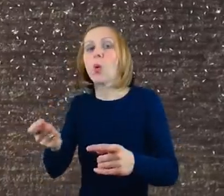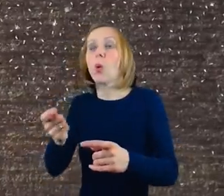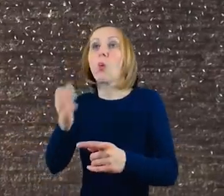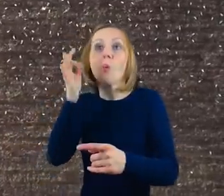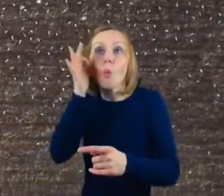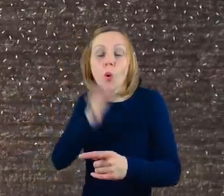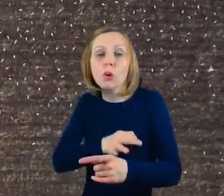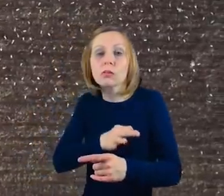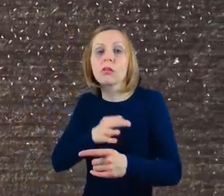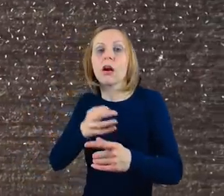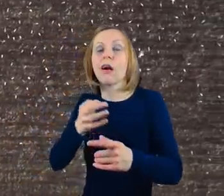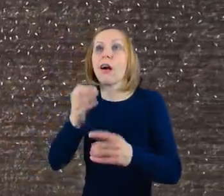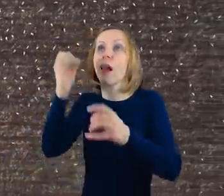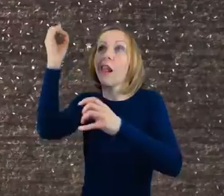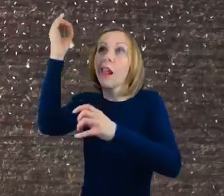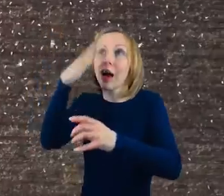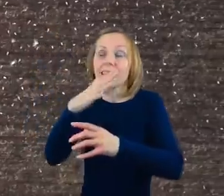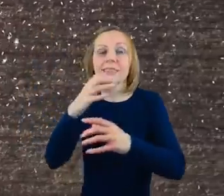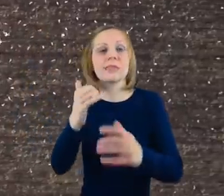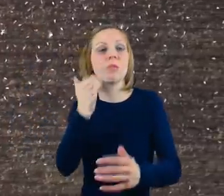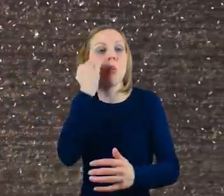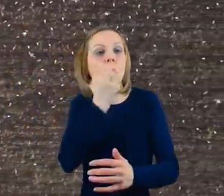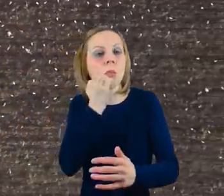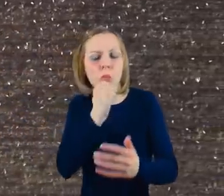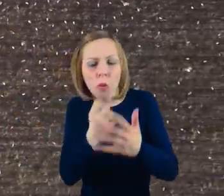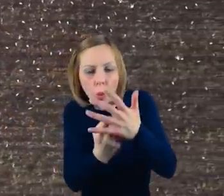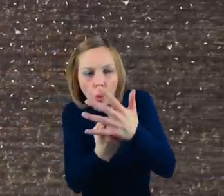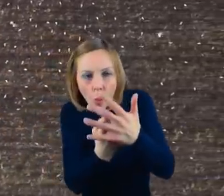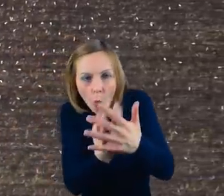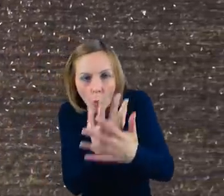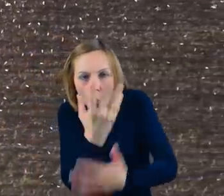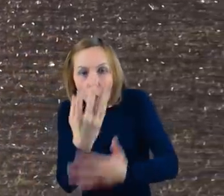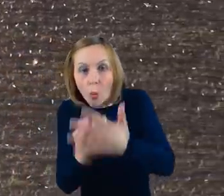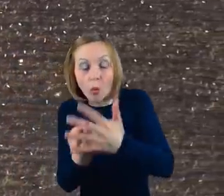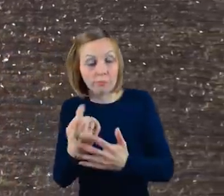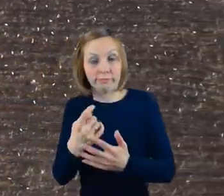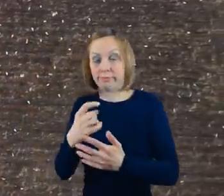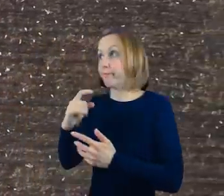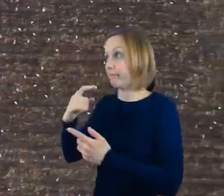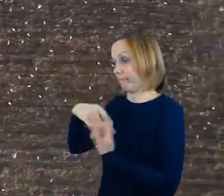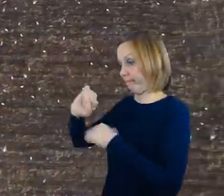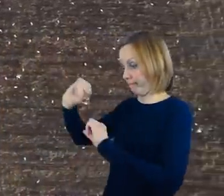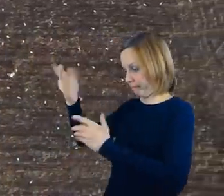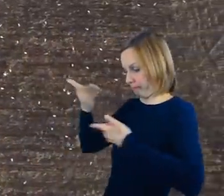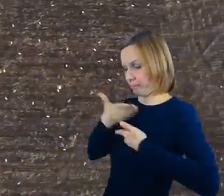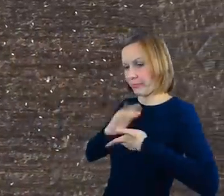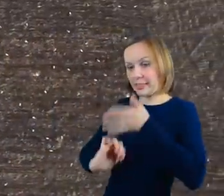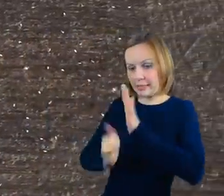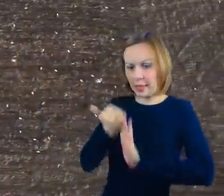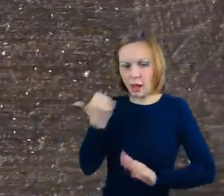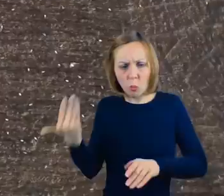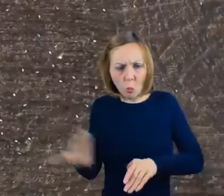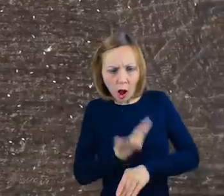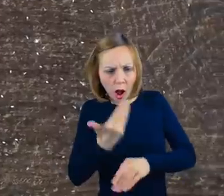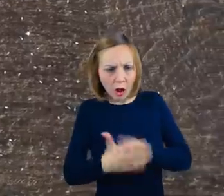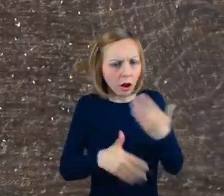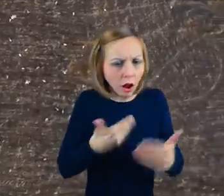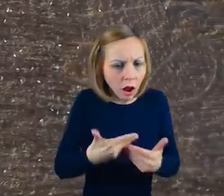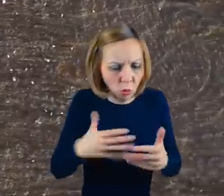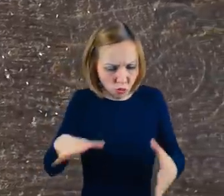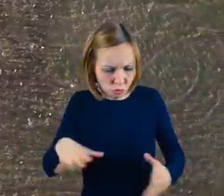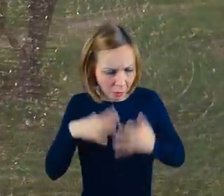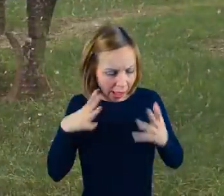the miracle of growth. You give us skill to work the land, to prepare and nourish it, that it